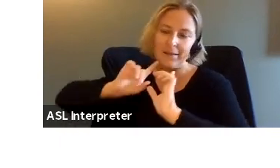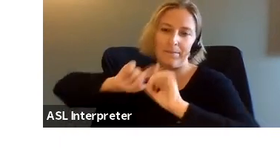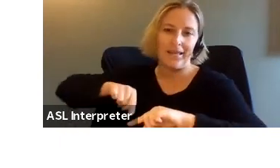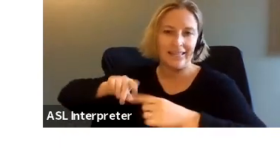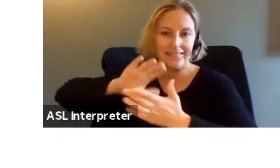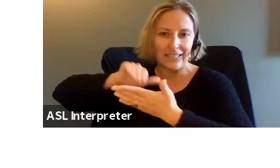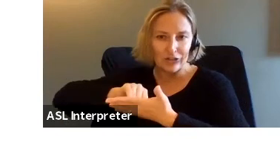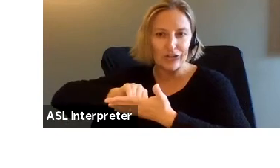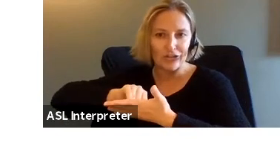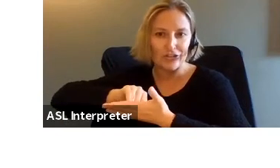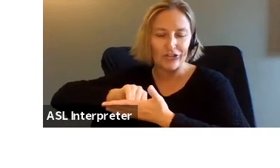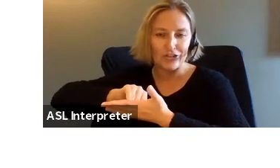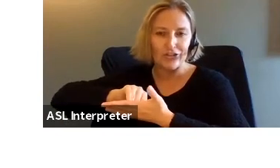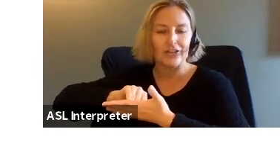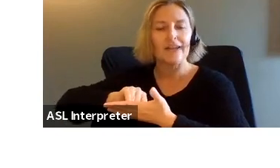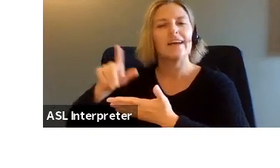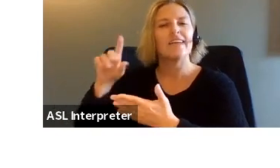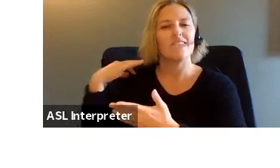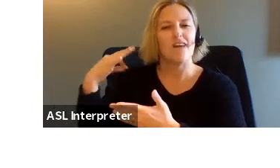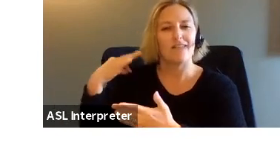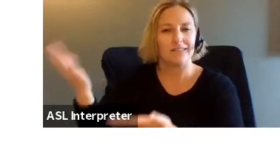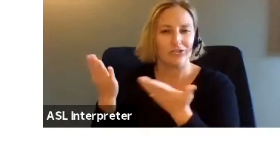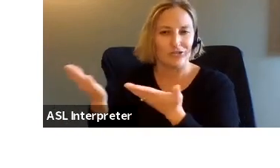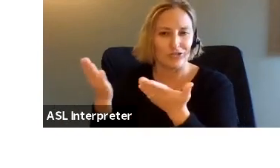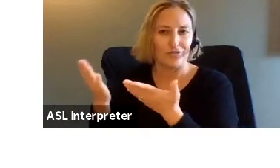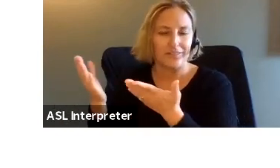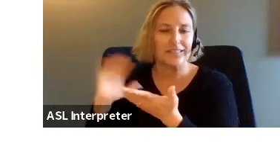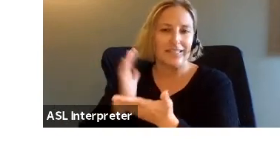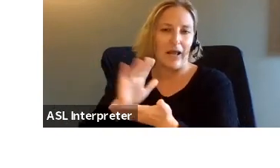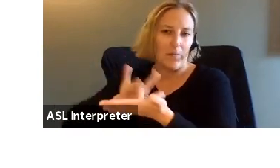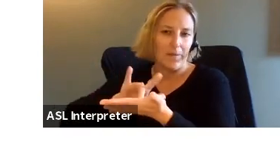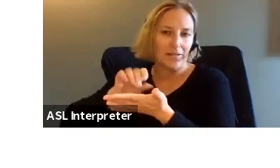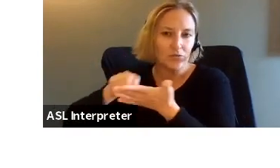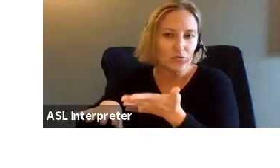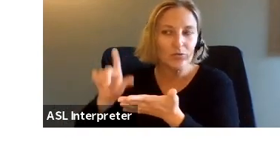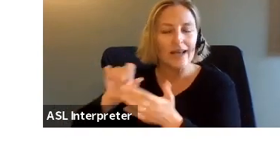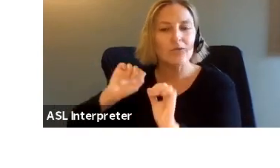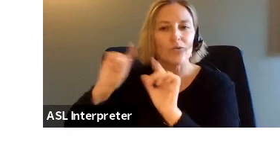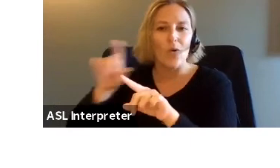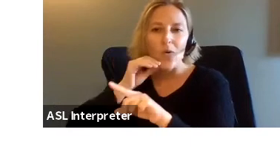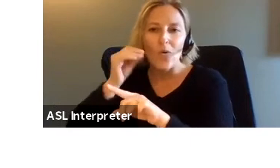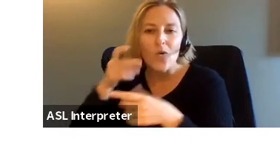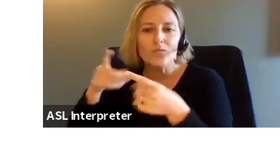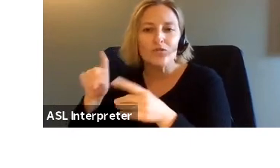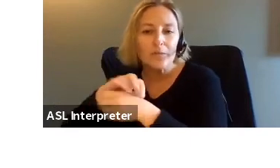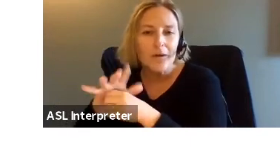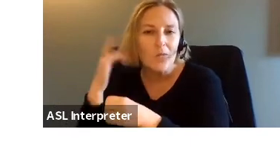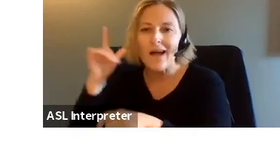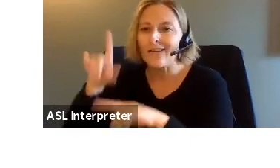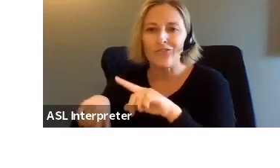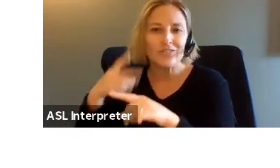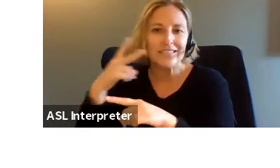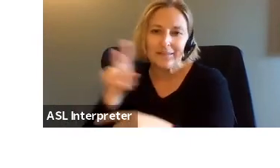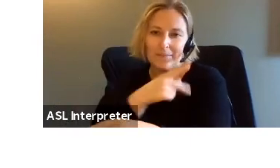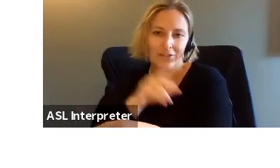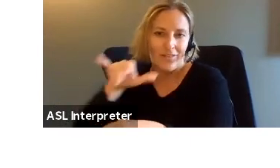by the volunteer services of our medical students who were sent home during the pandemic because they were not allowed to see patients at that time. And so